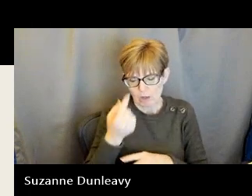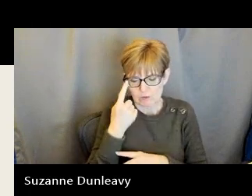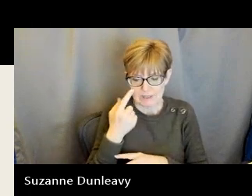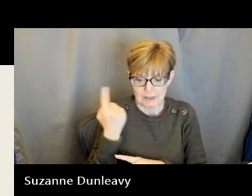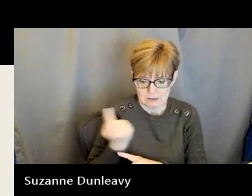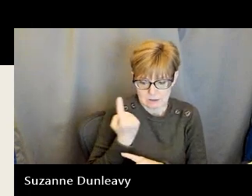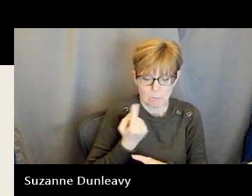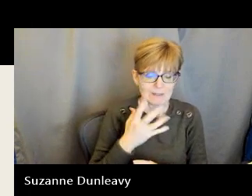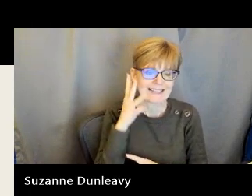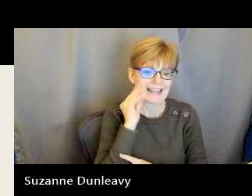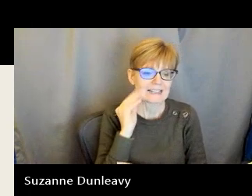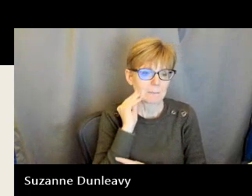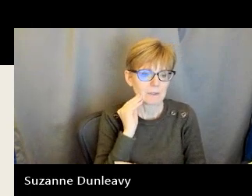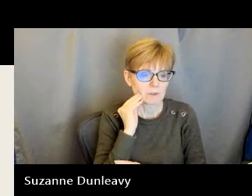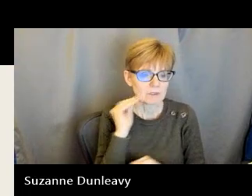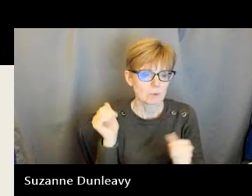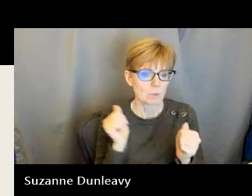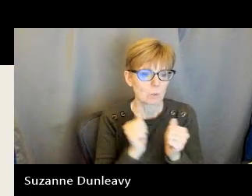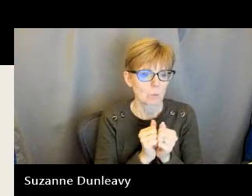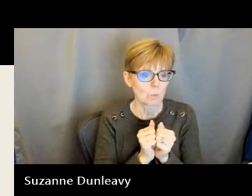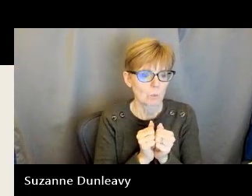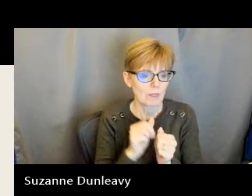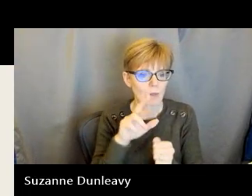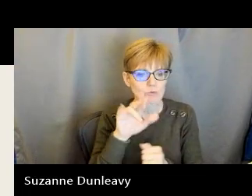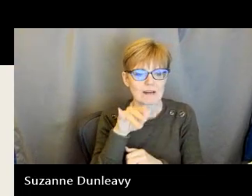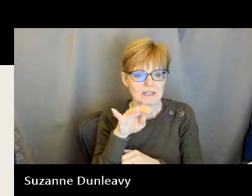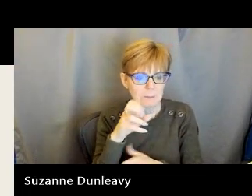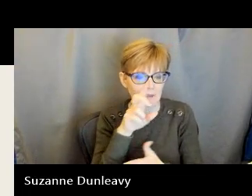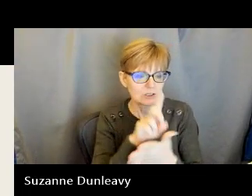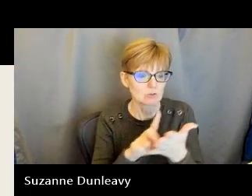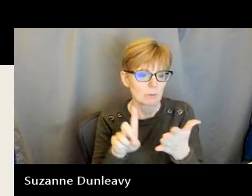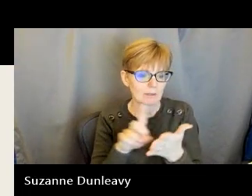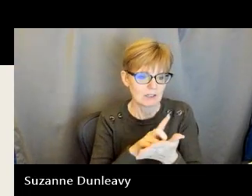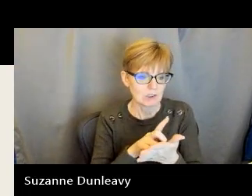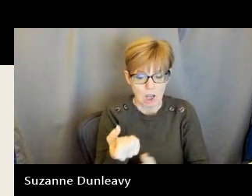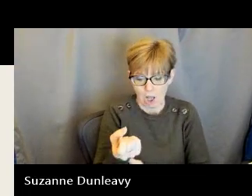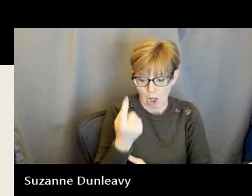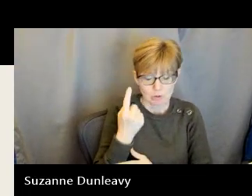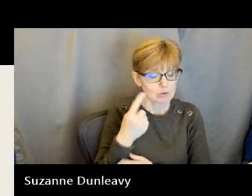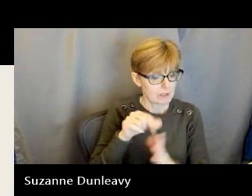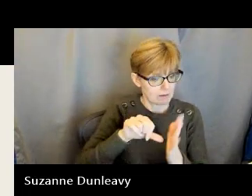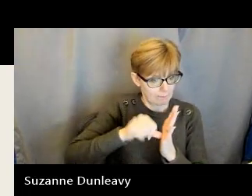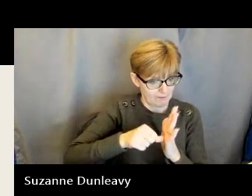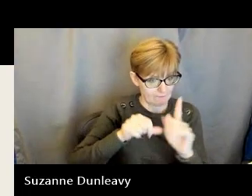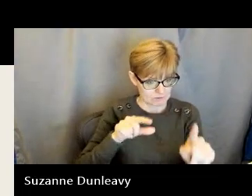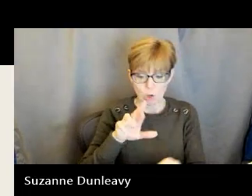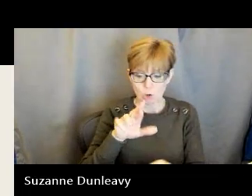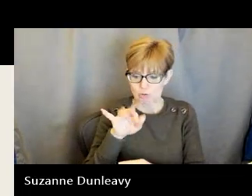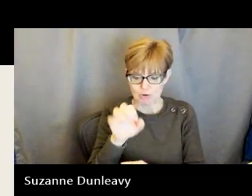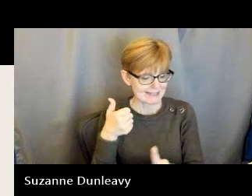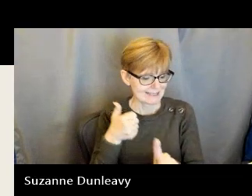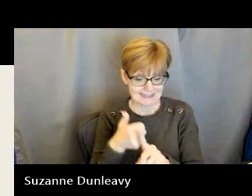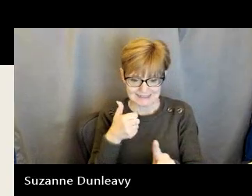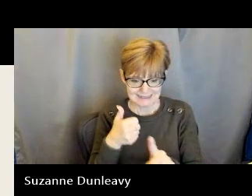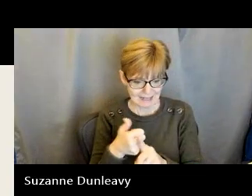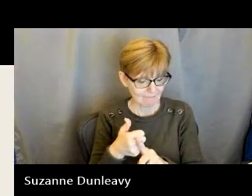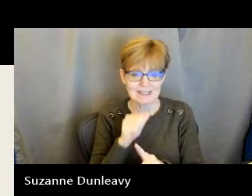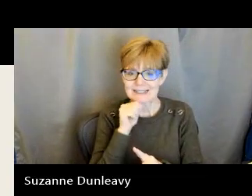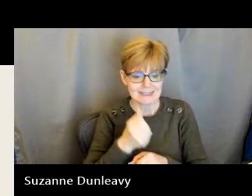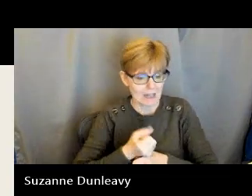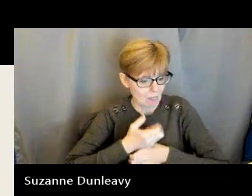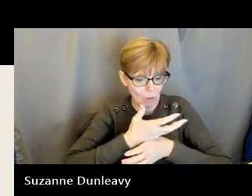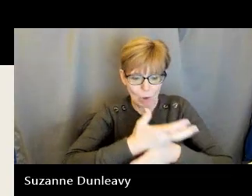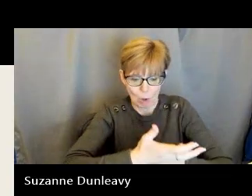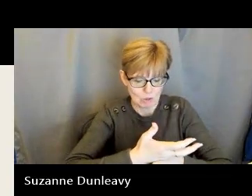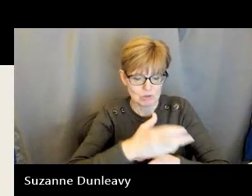is that race itself is not causal. Racism is. And that's